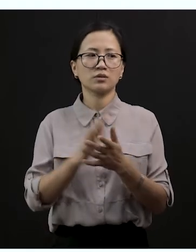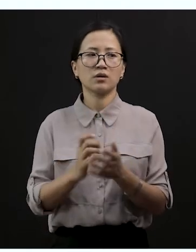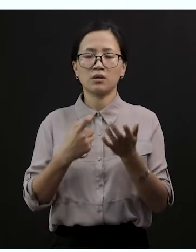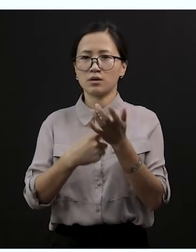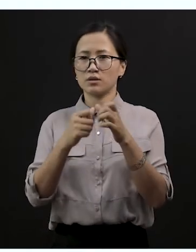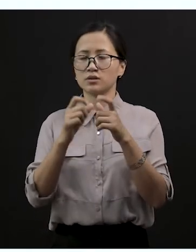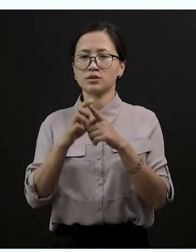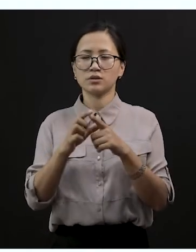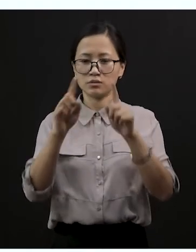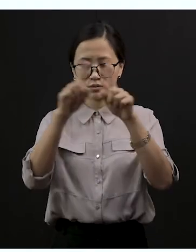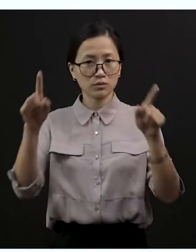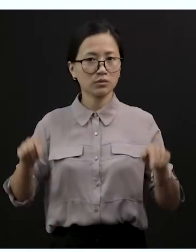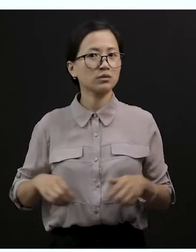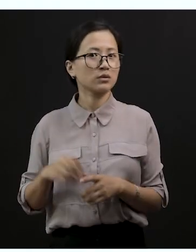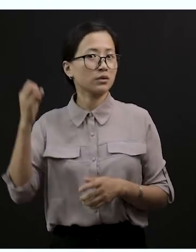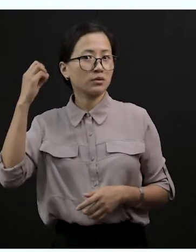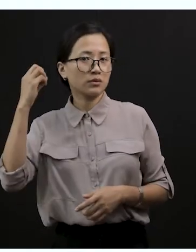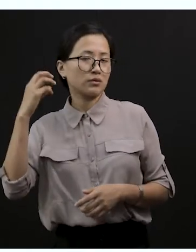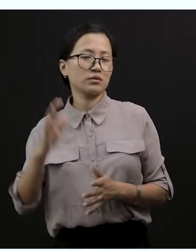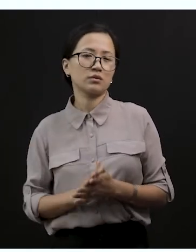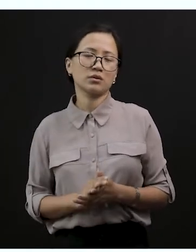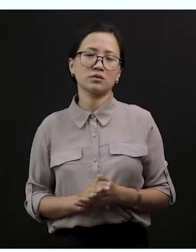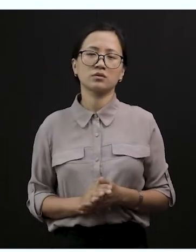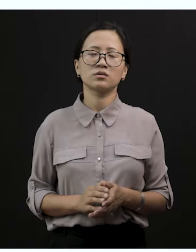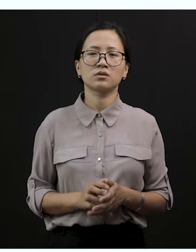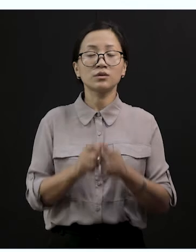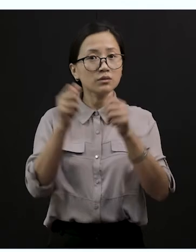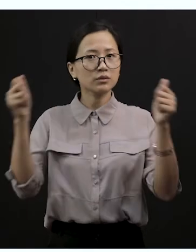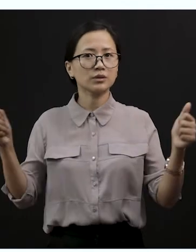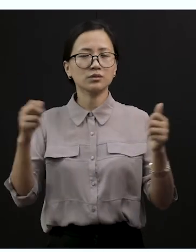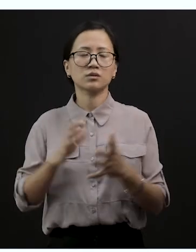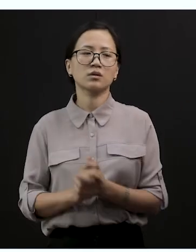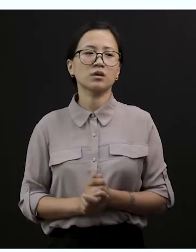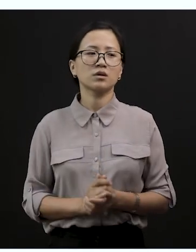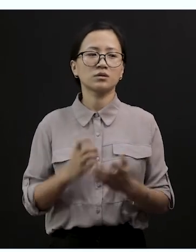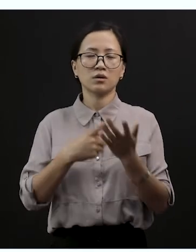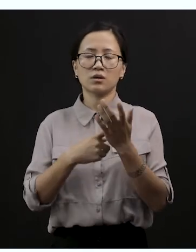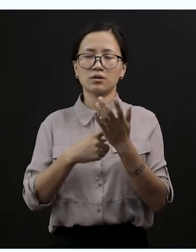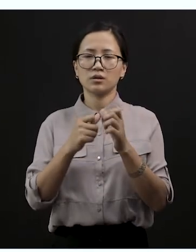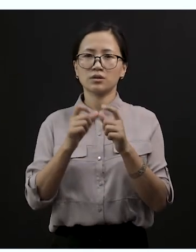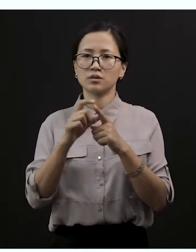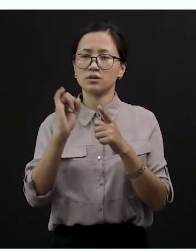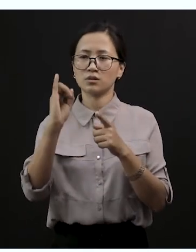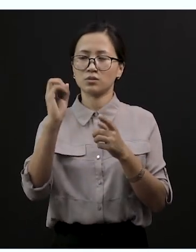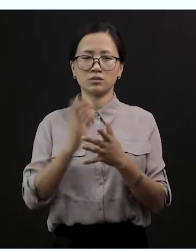R-A-D-I-O. Radio, I-O is a vowel, right? In radio, I-O is a vowel sound. So